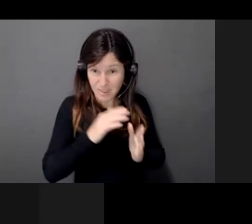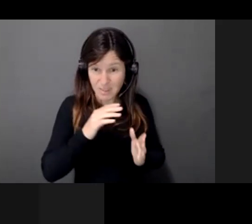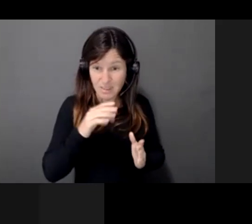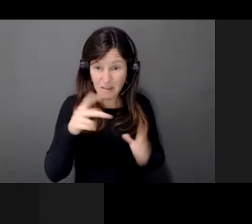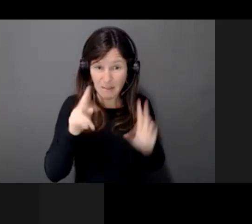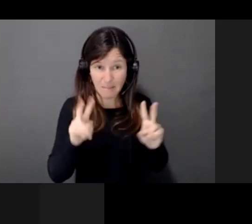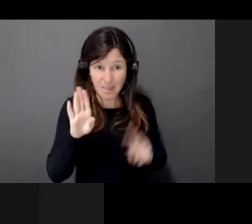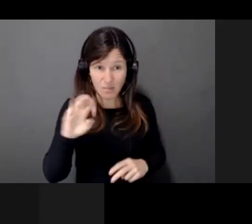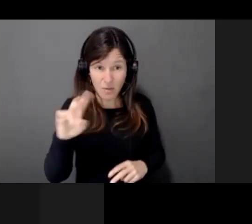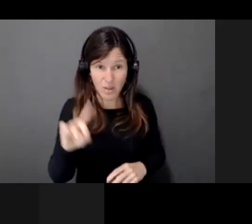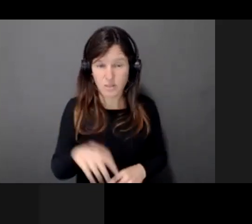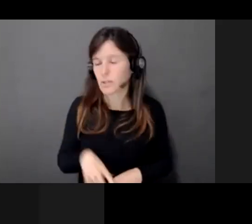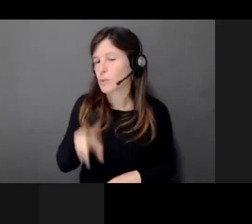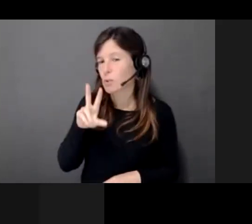So